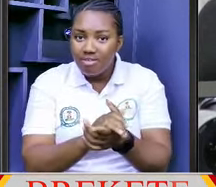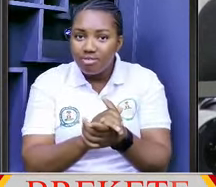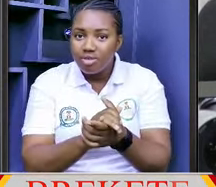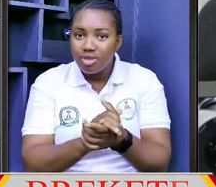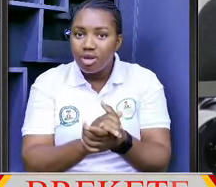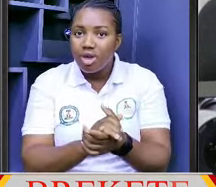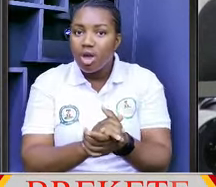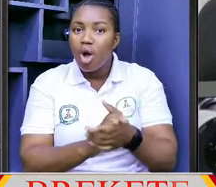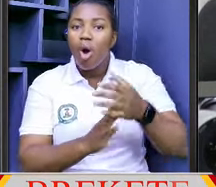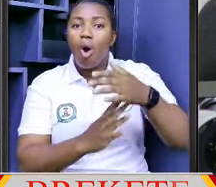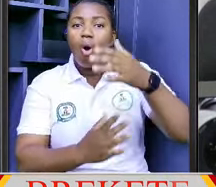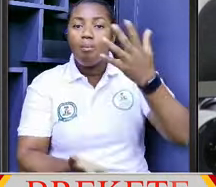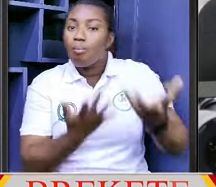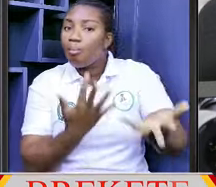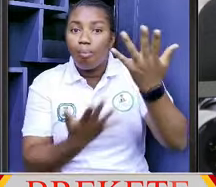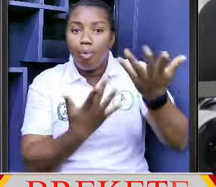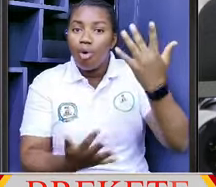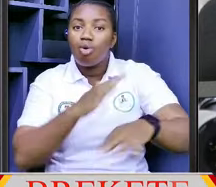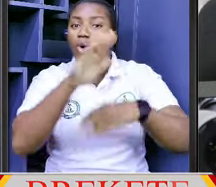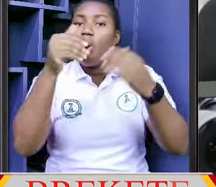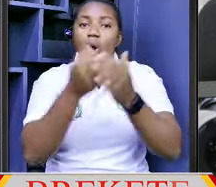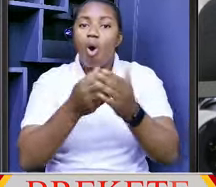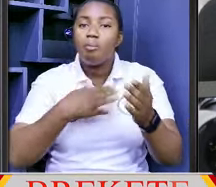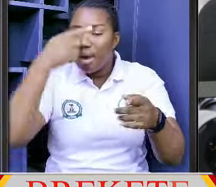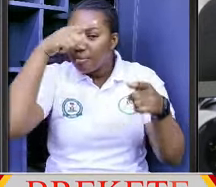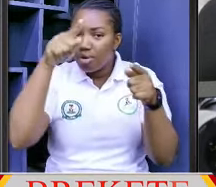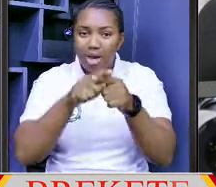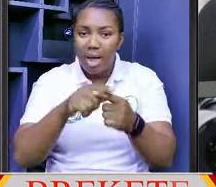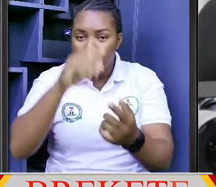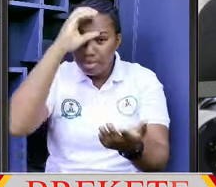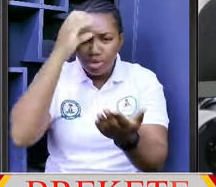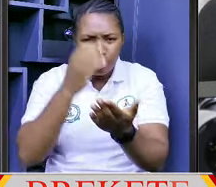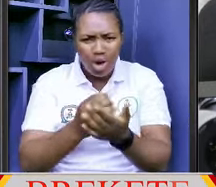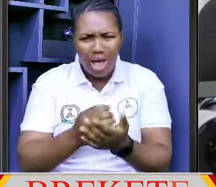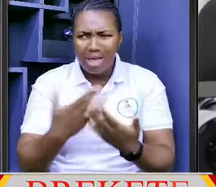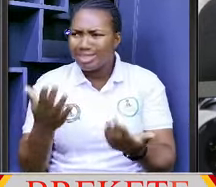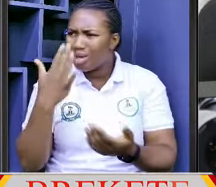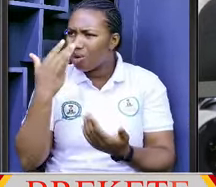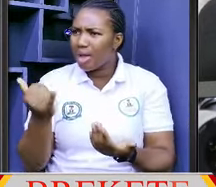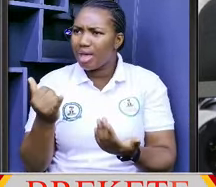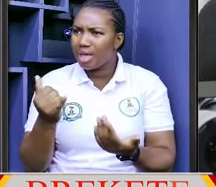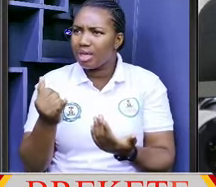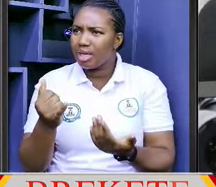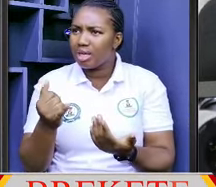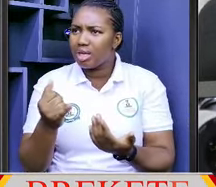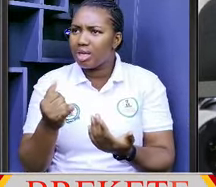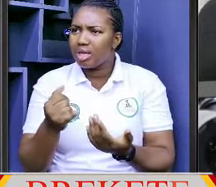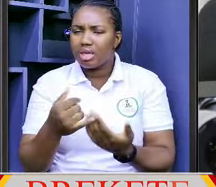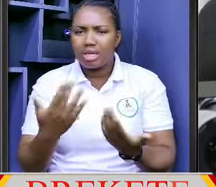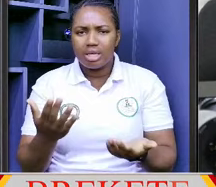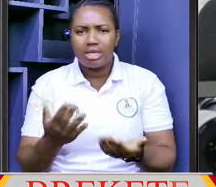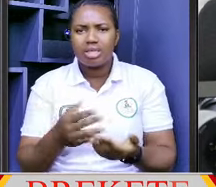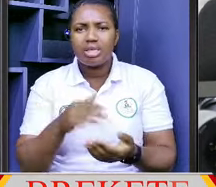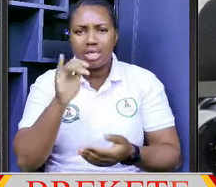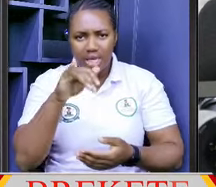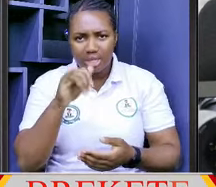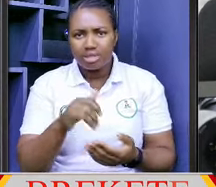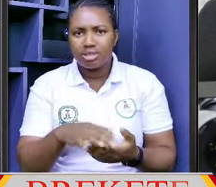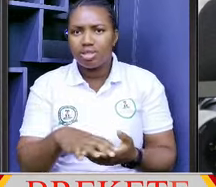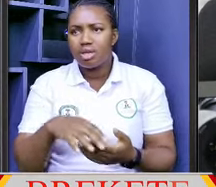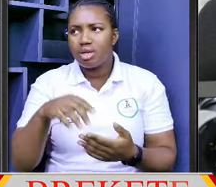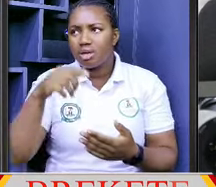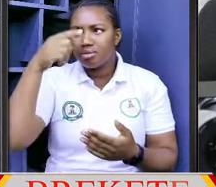picture. I said, as what? As a result of dates or what? He said, that is what is happening. I said,